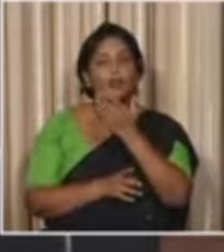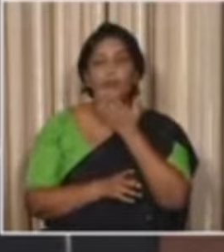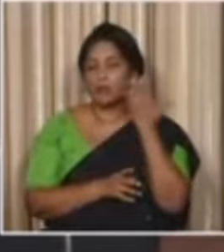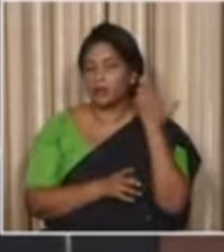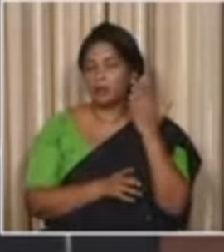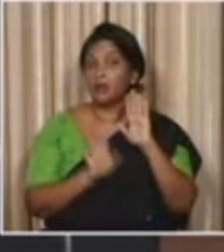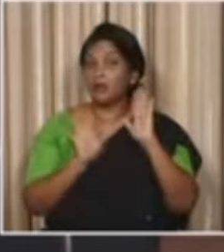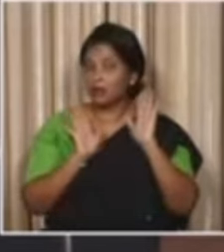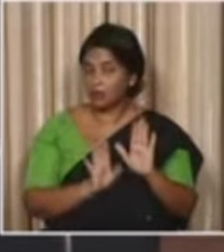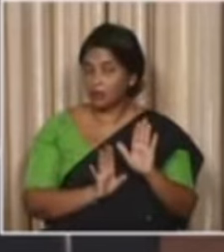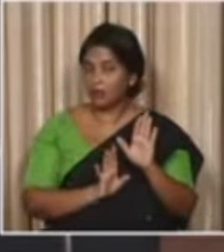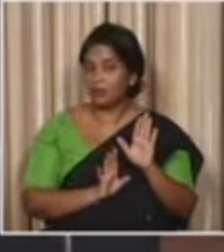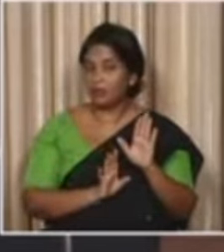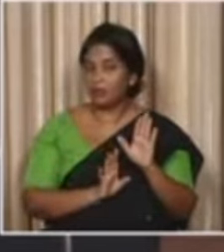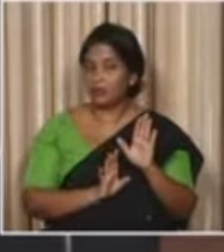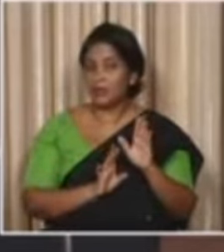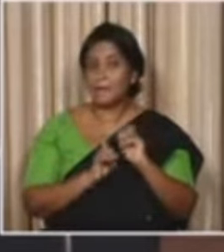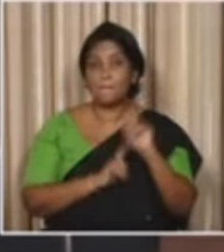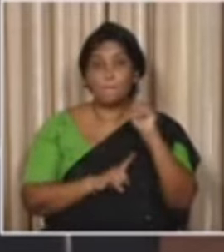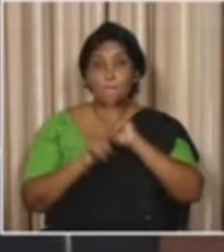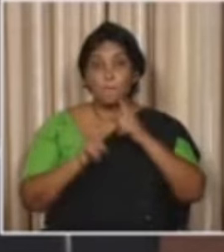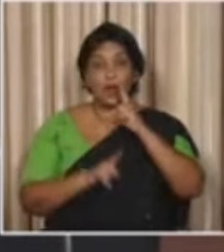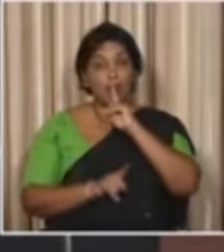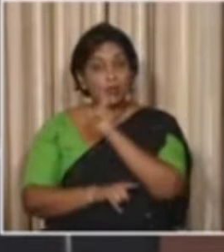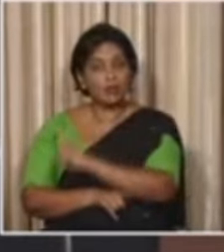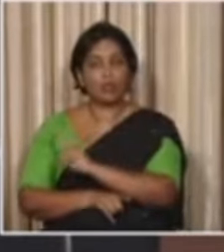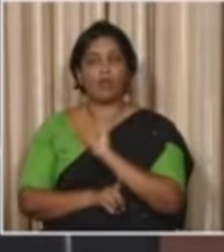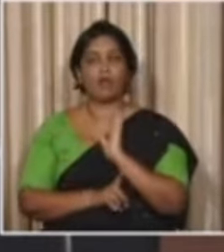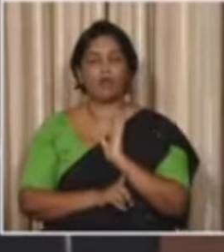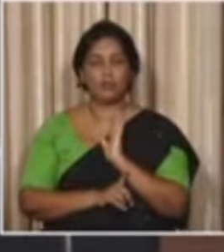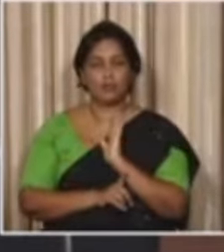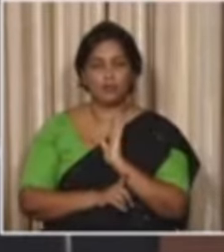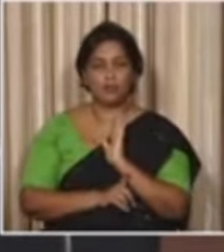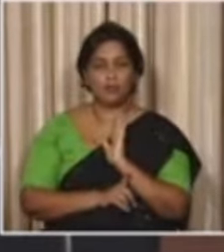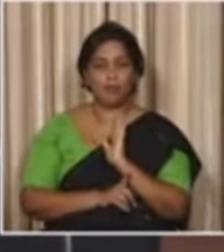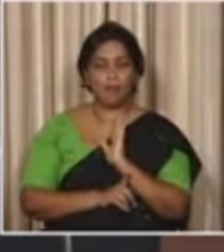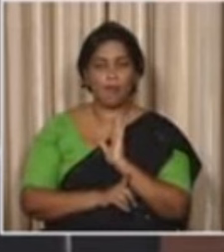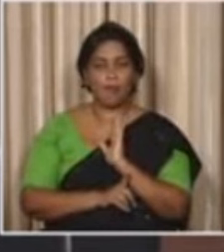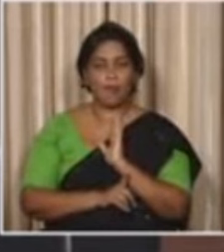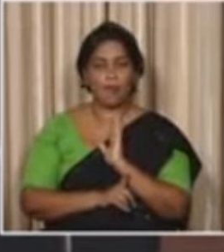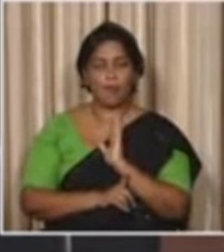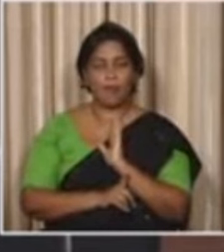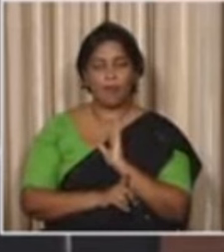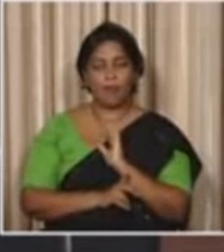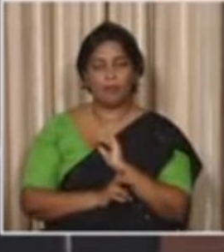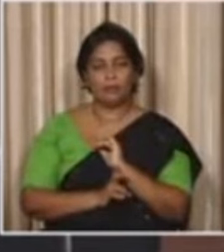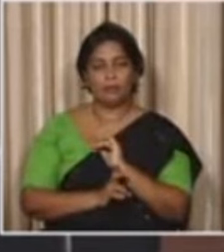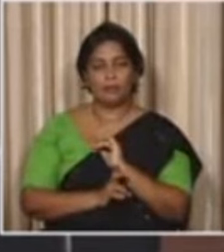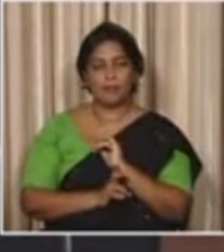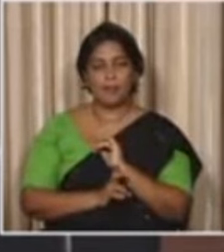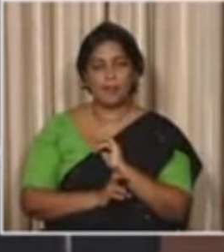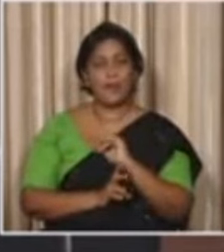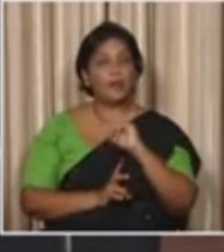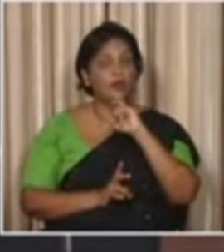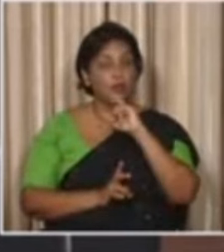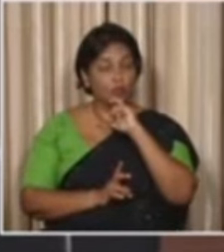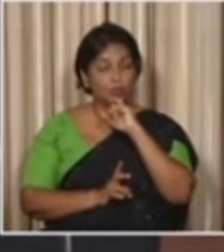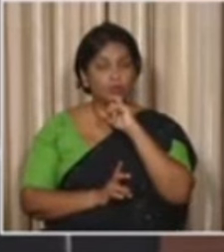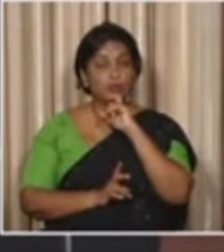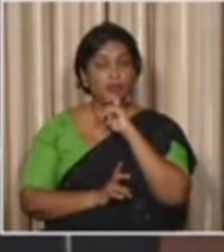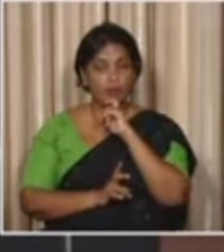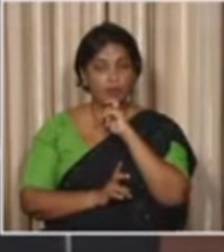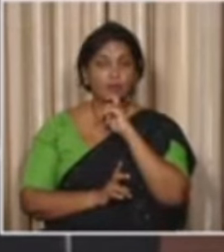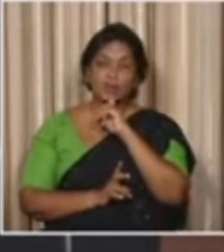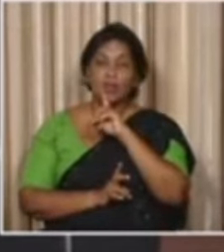But Parlimen dulu ini nol. Single ke, adikarini yang gana-gana single